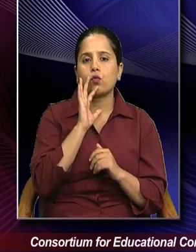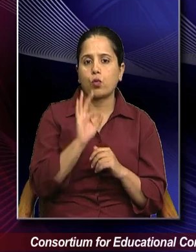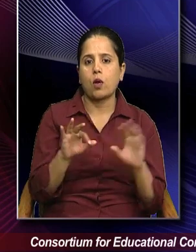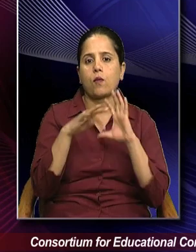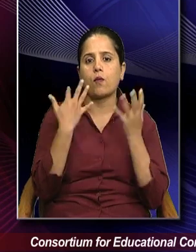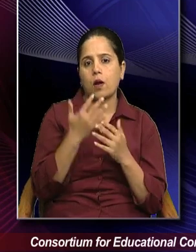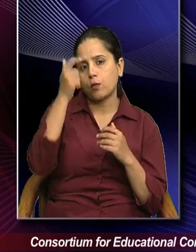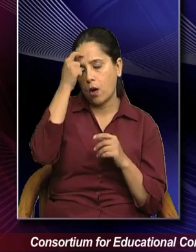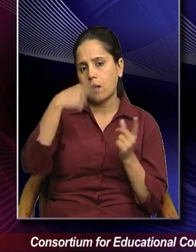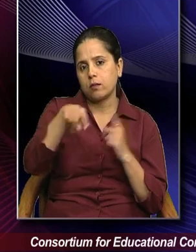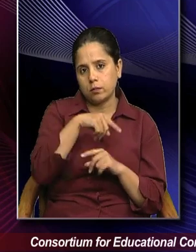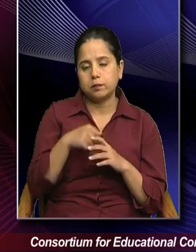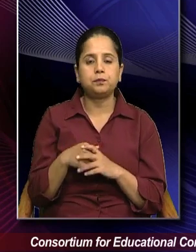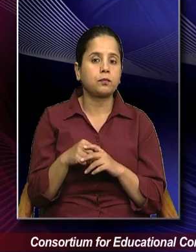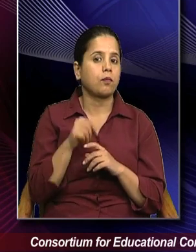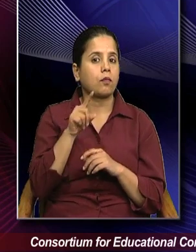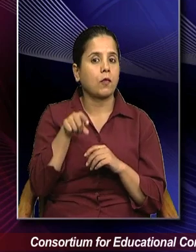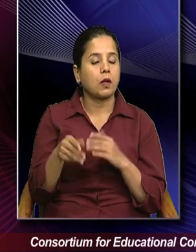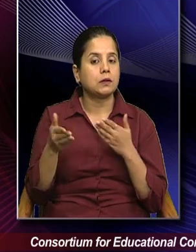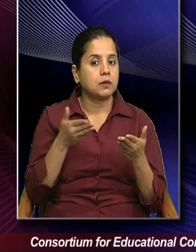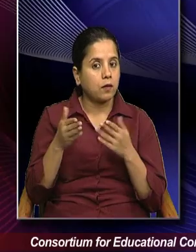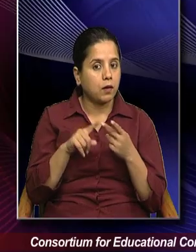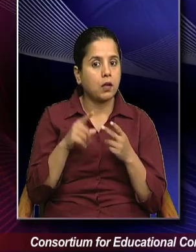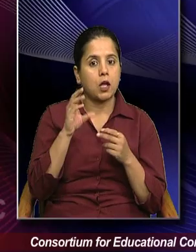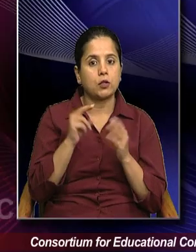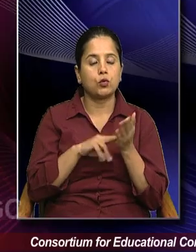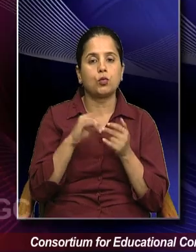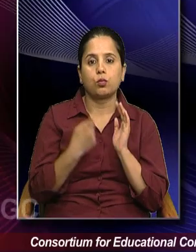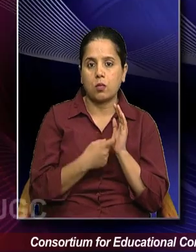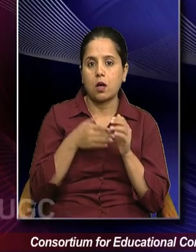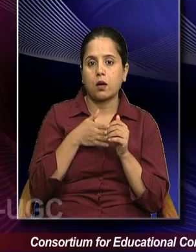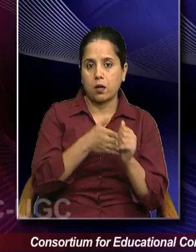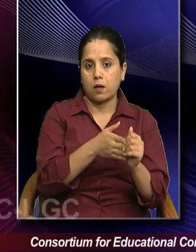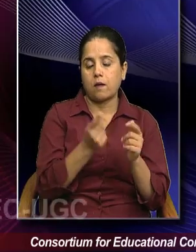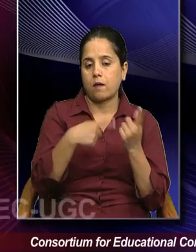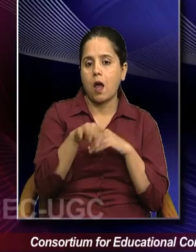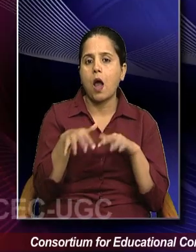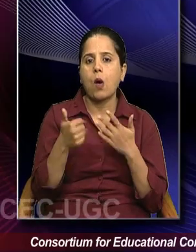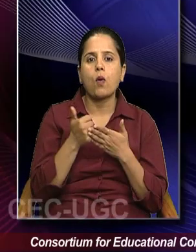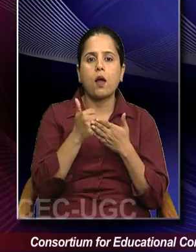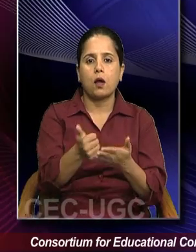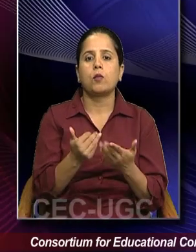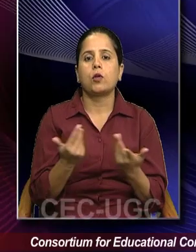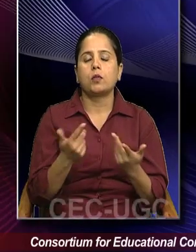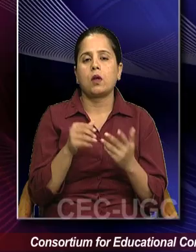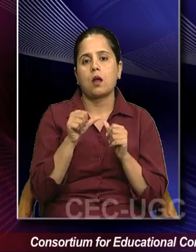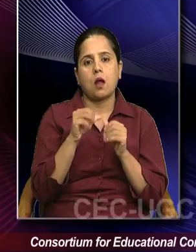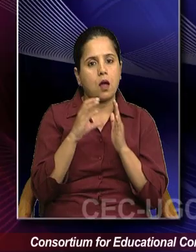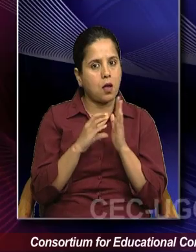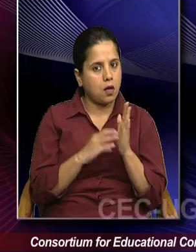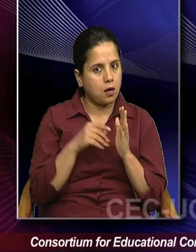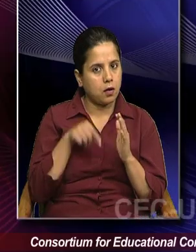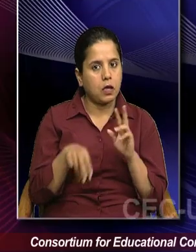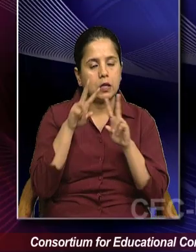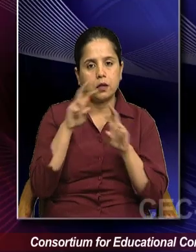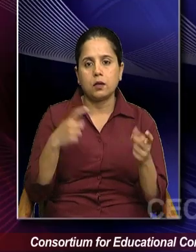world problems. So, service or consumer guide, the how this can help you article, turning research